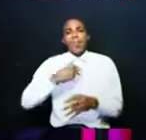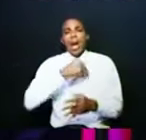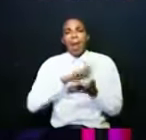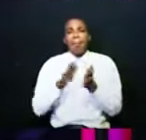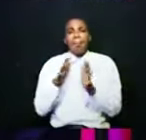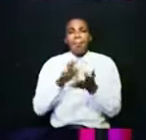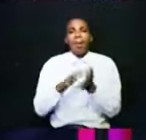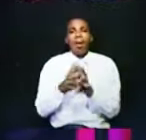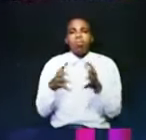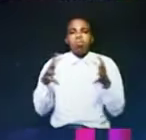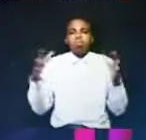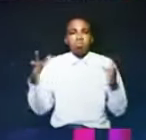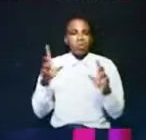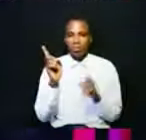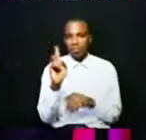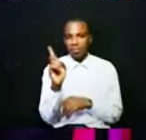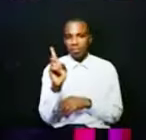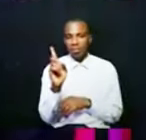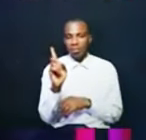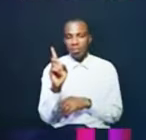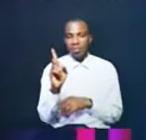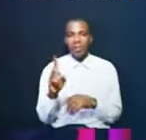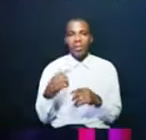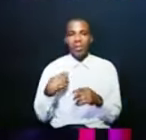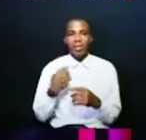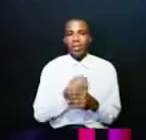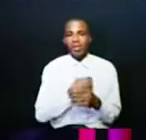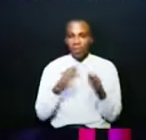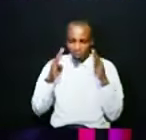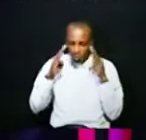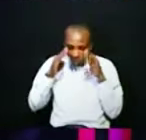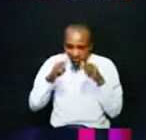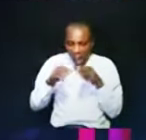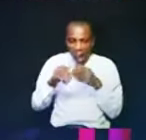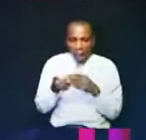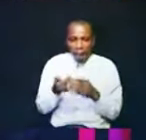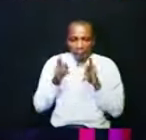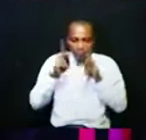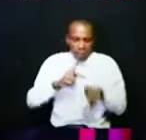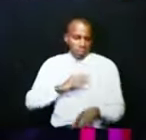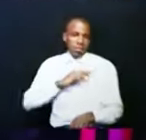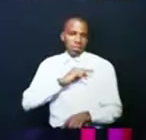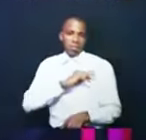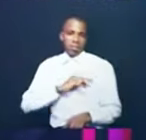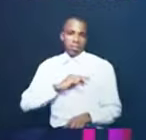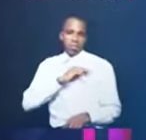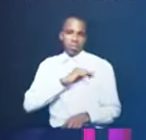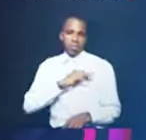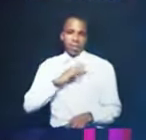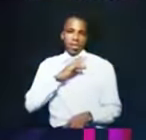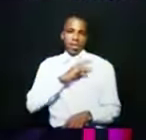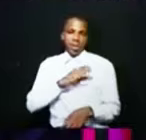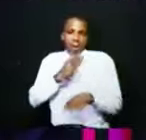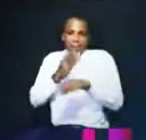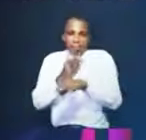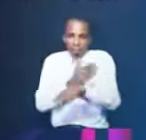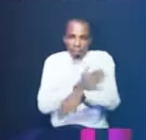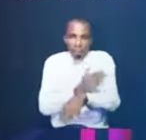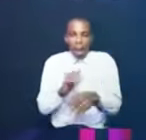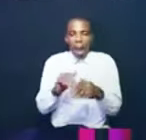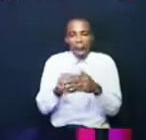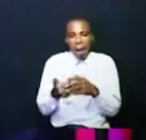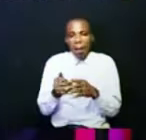but we need to look at their growth. We need to look at their growth in terms of their